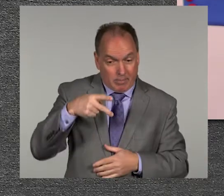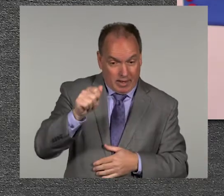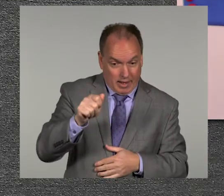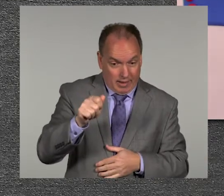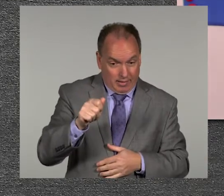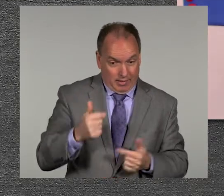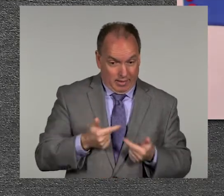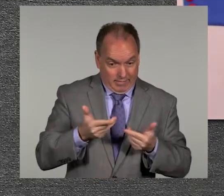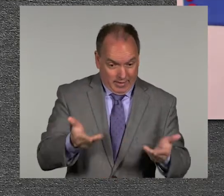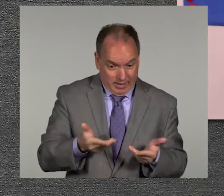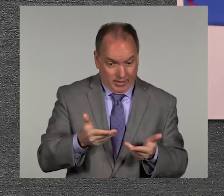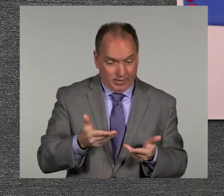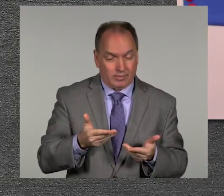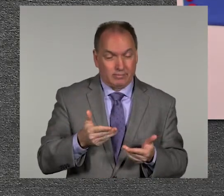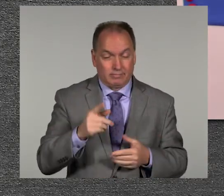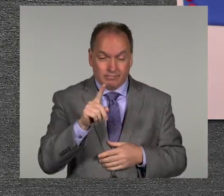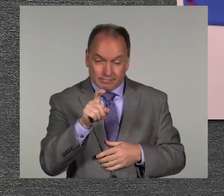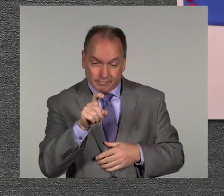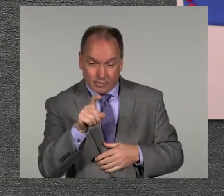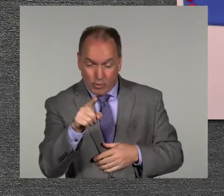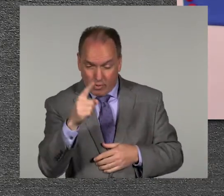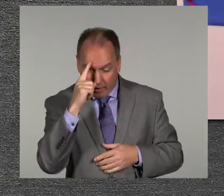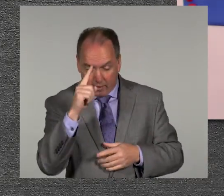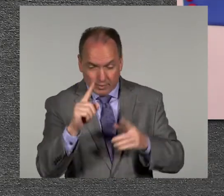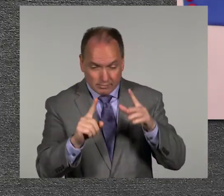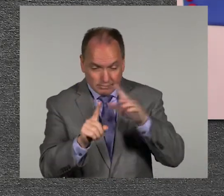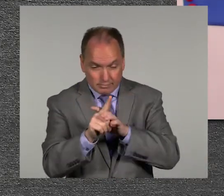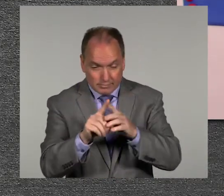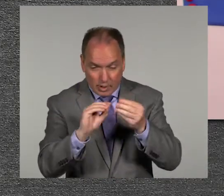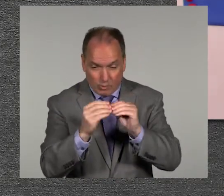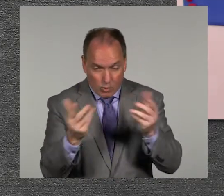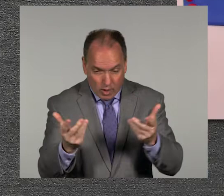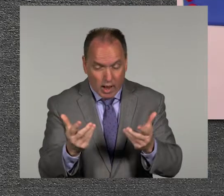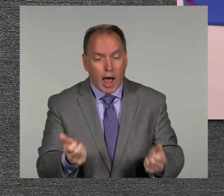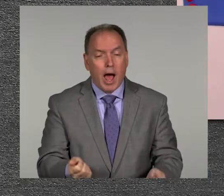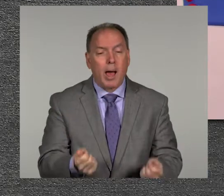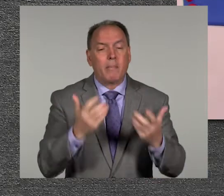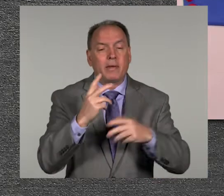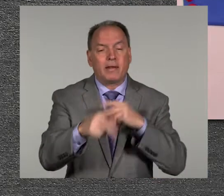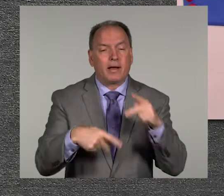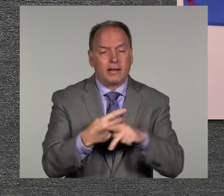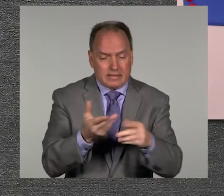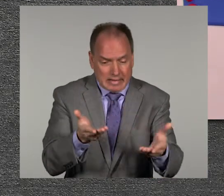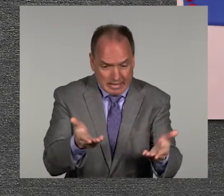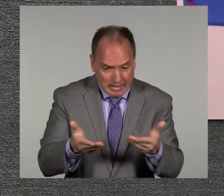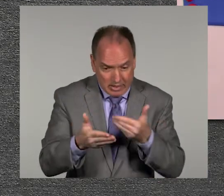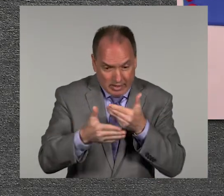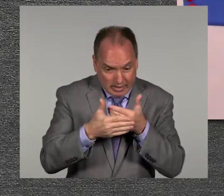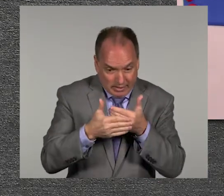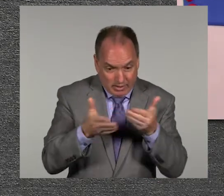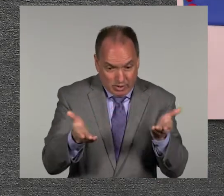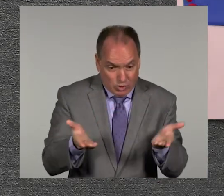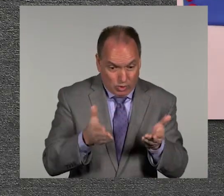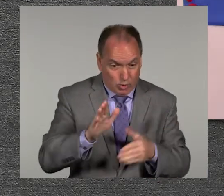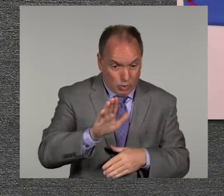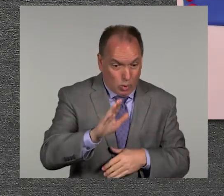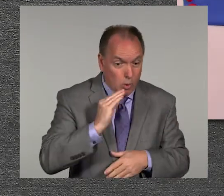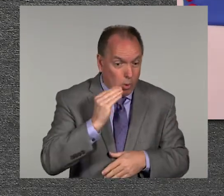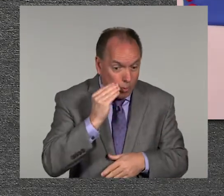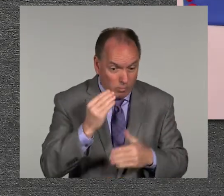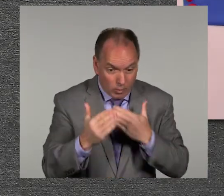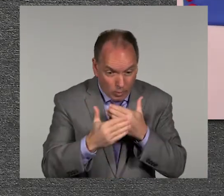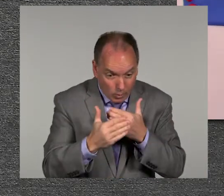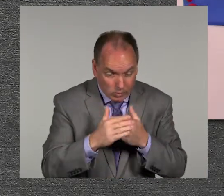in Pennsylvania, which is where we live, okay? I want you to think of your answer. How many types of the 305 do you